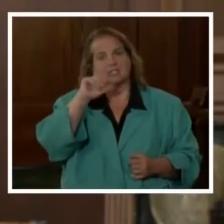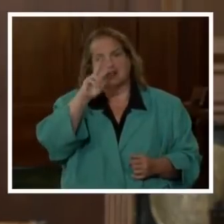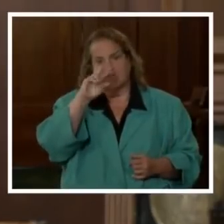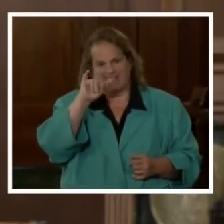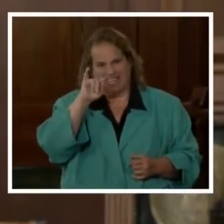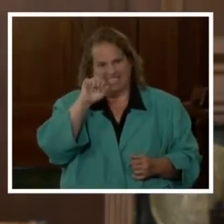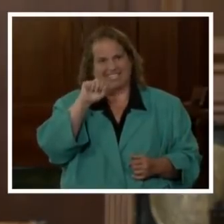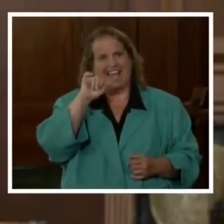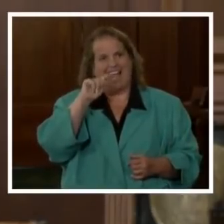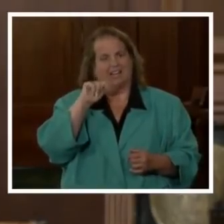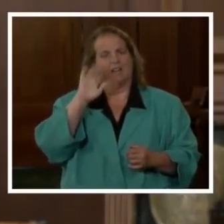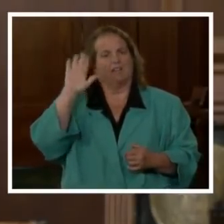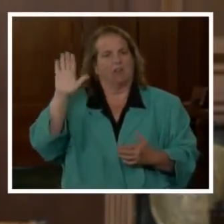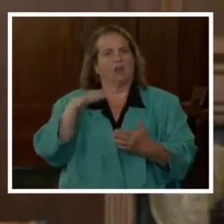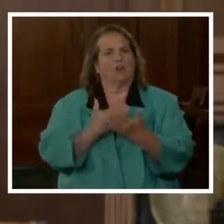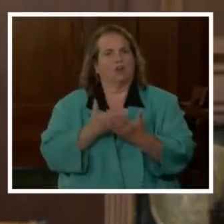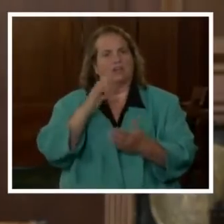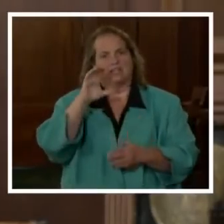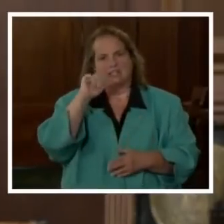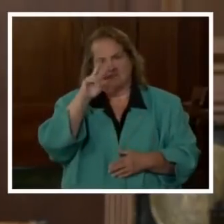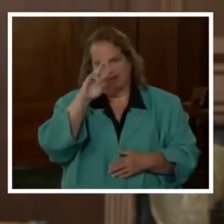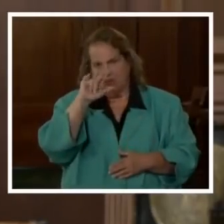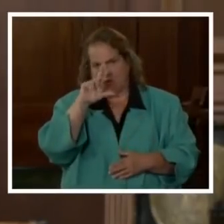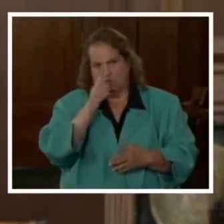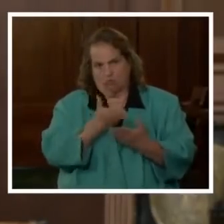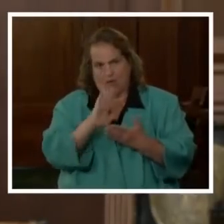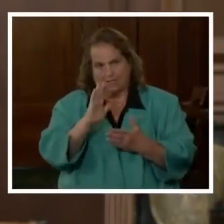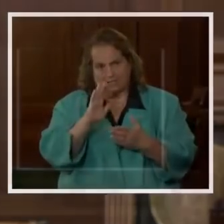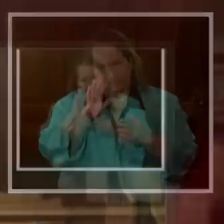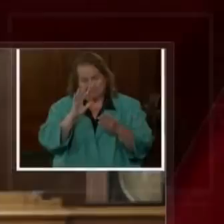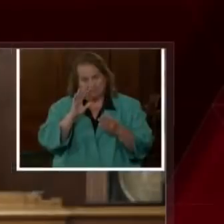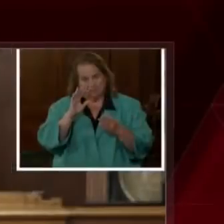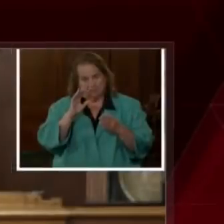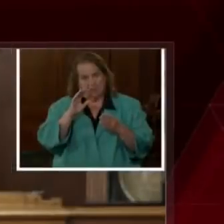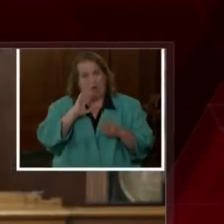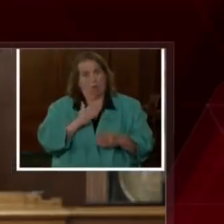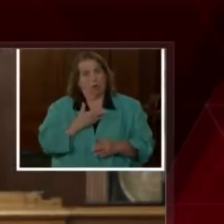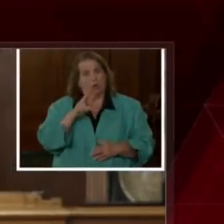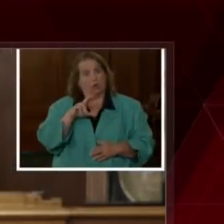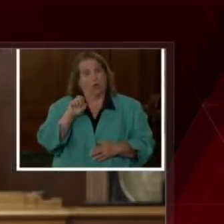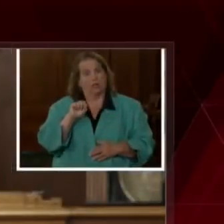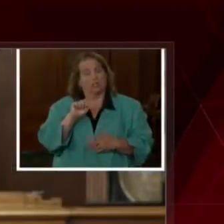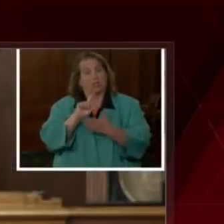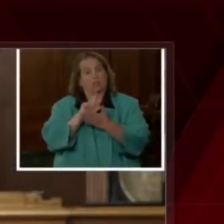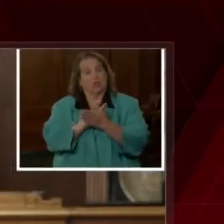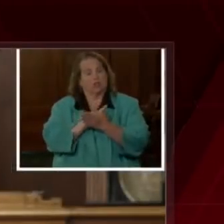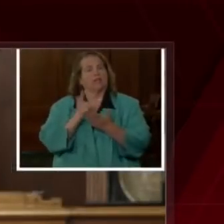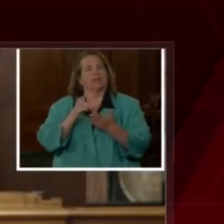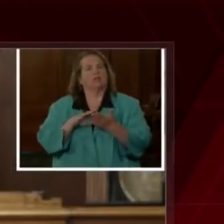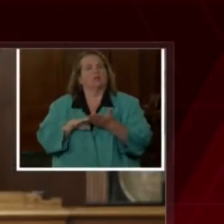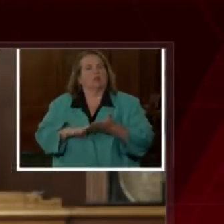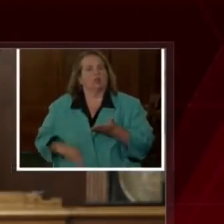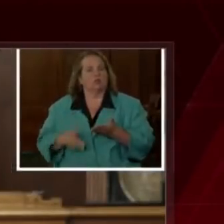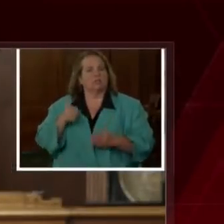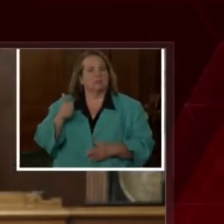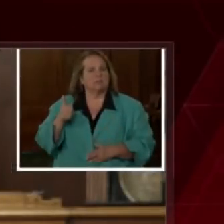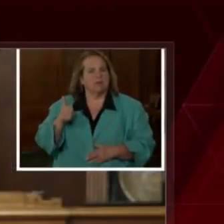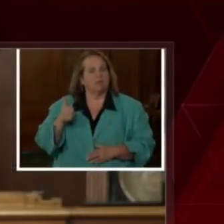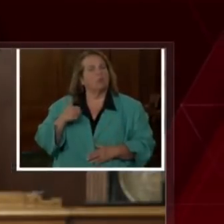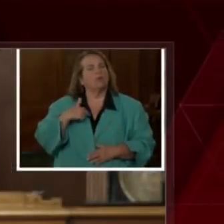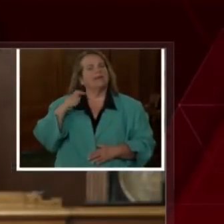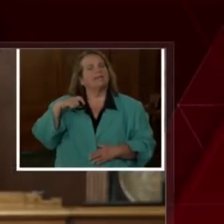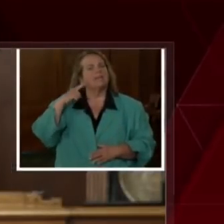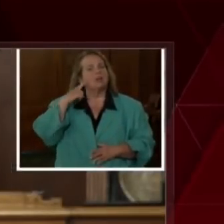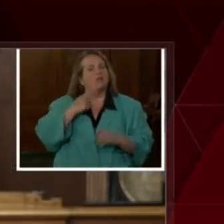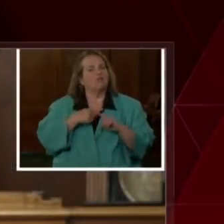Division because our U.S. attorney recused himself. We need to hear directly from